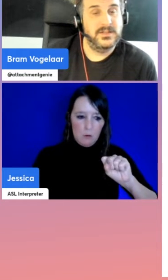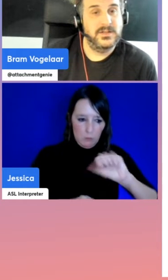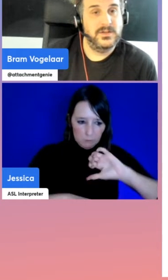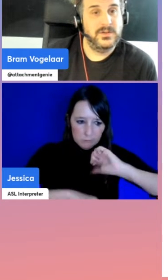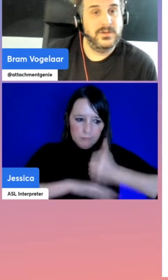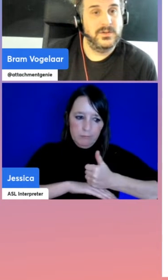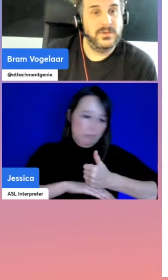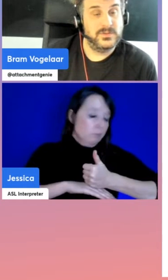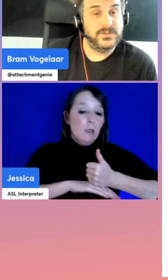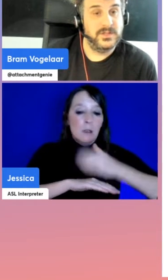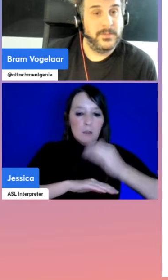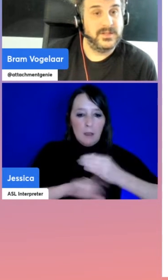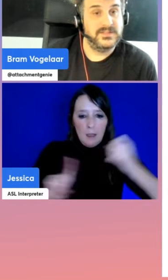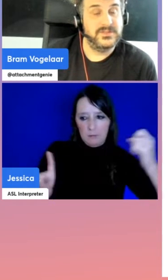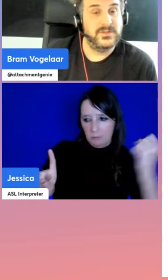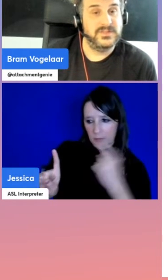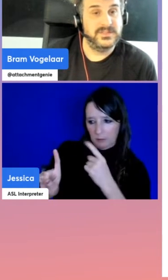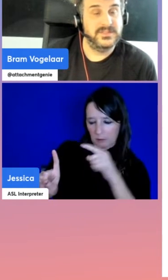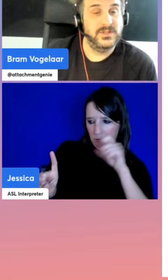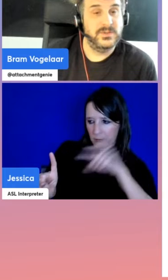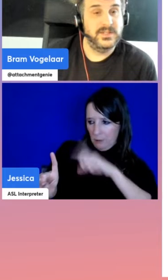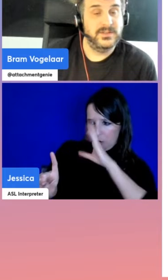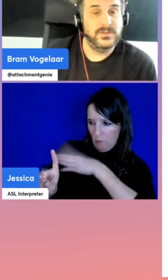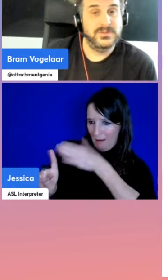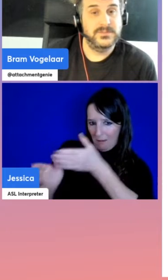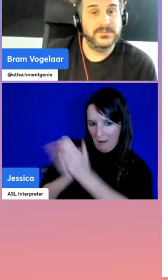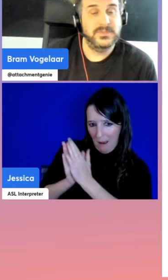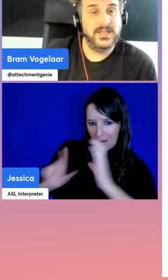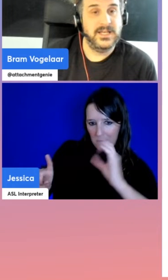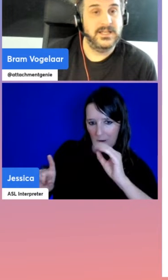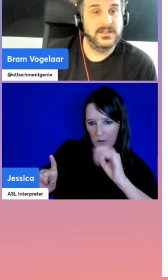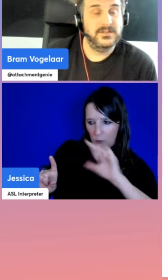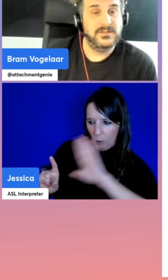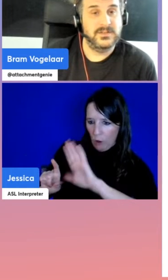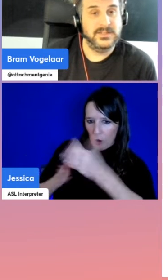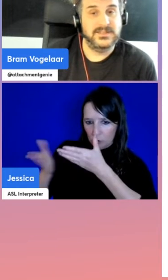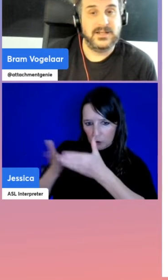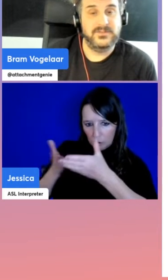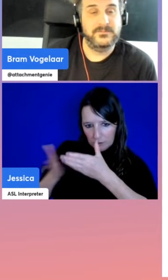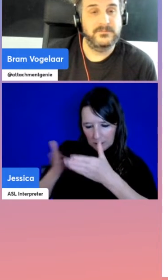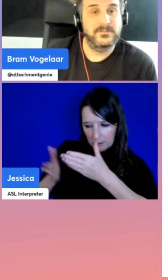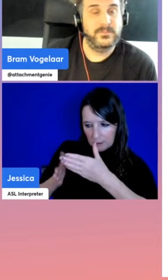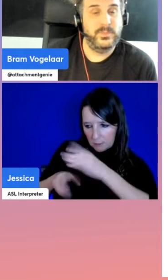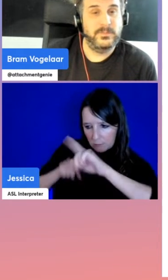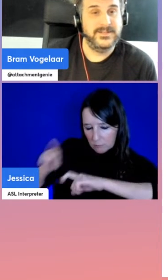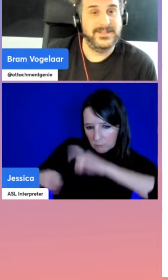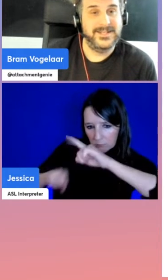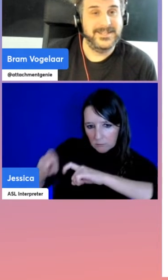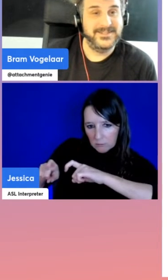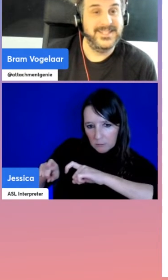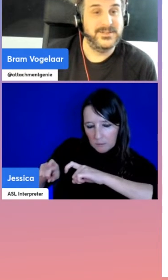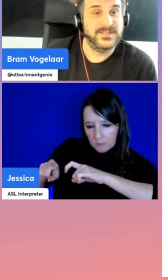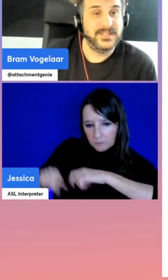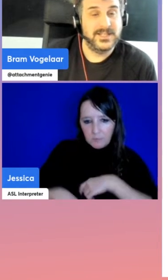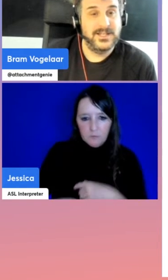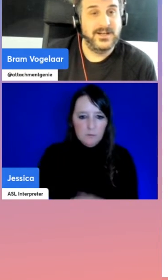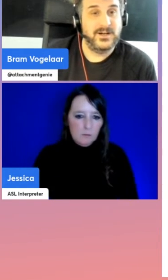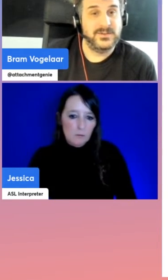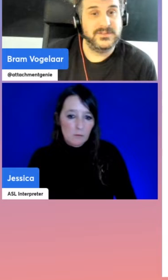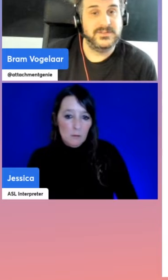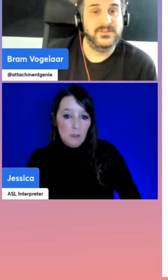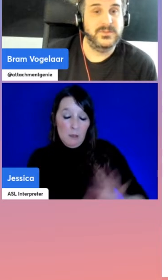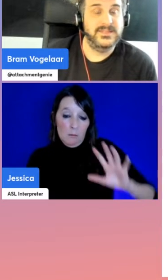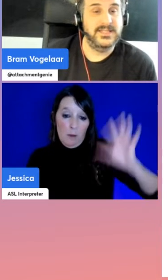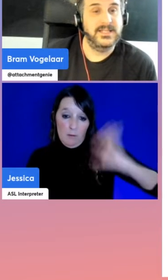ask Consul about its services it knows, and instead of basically DDoSing